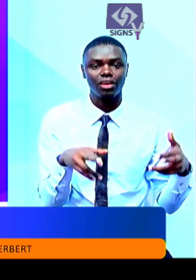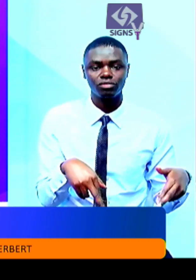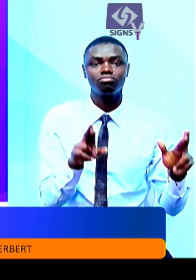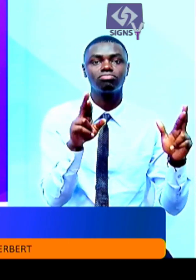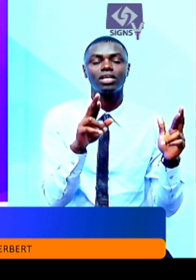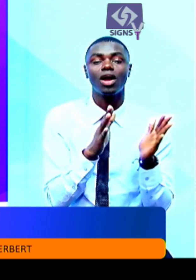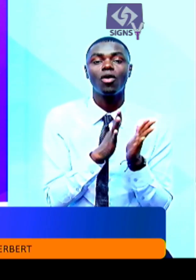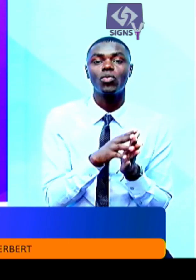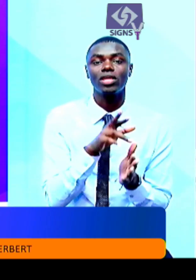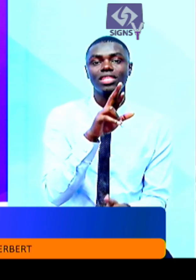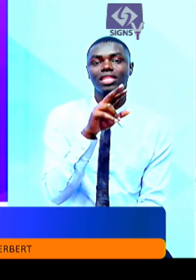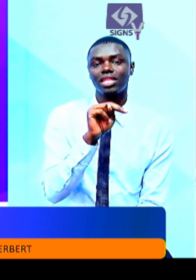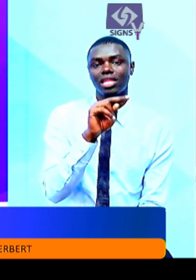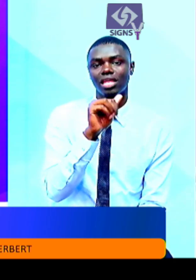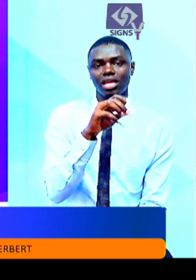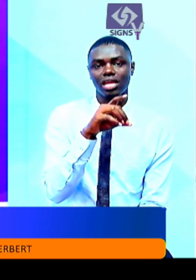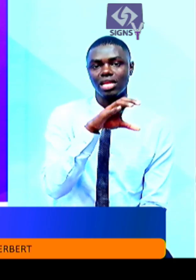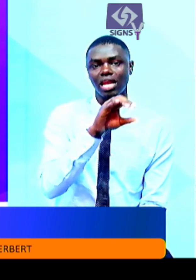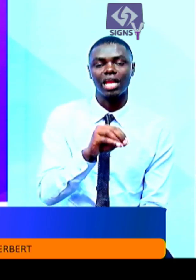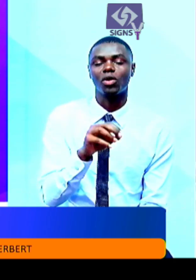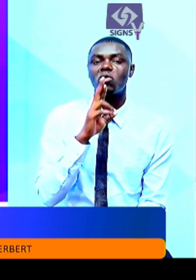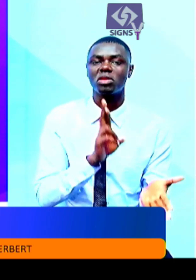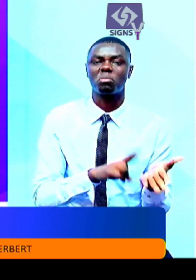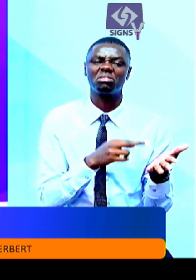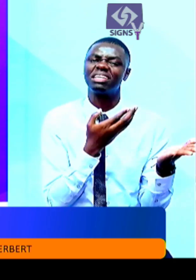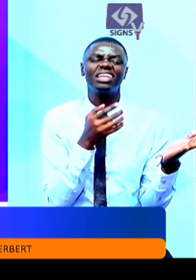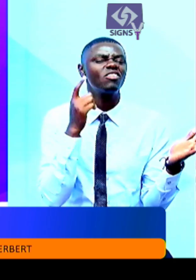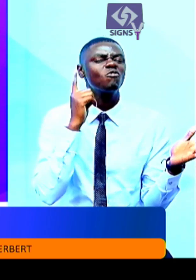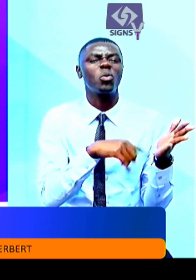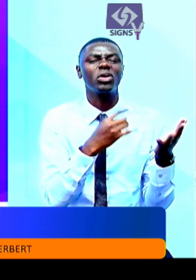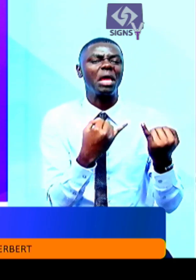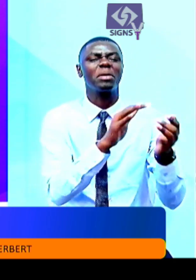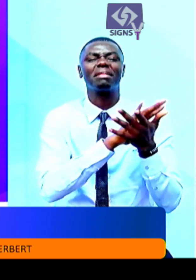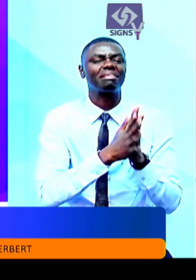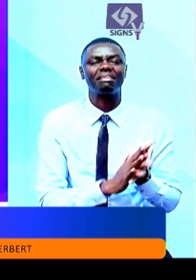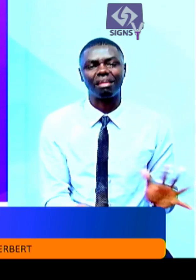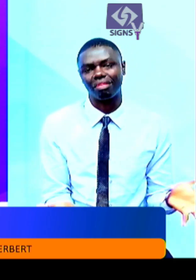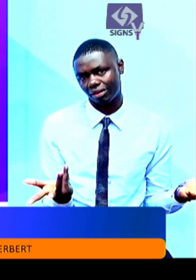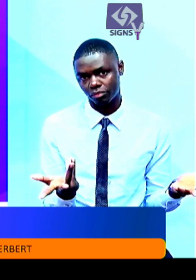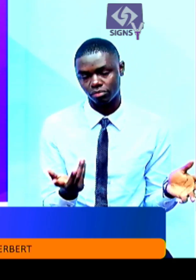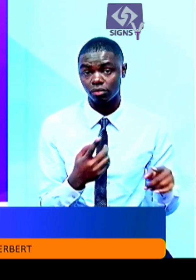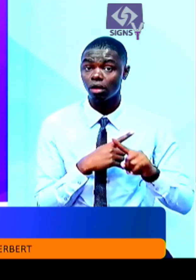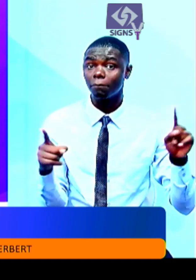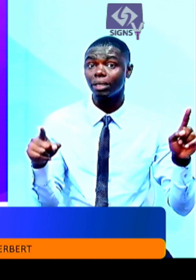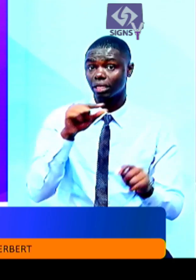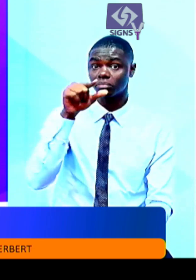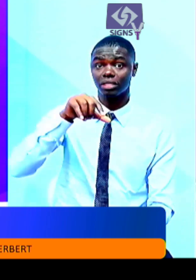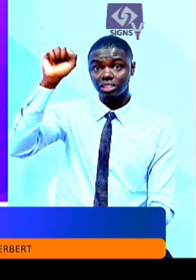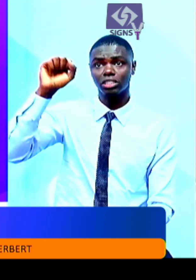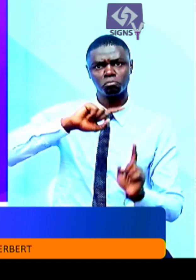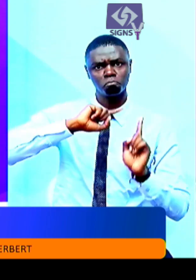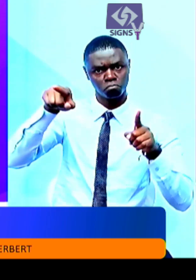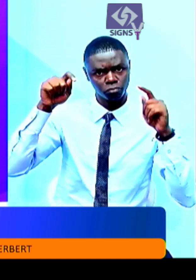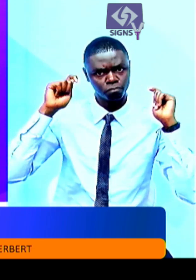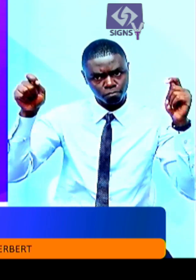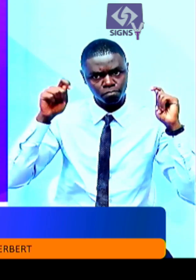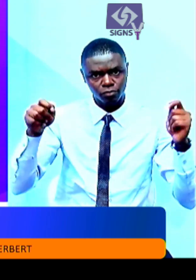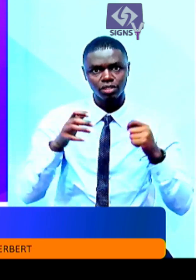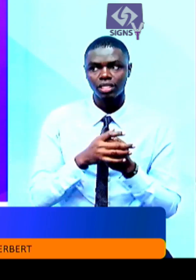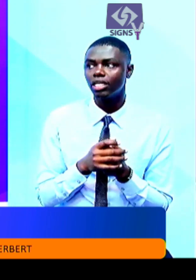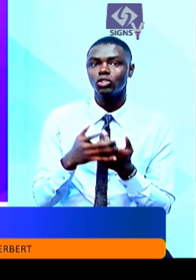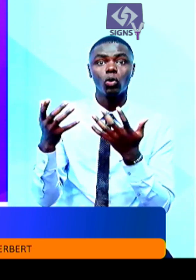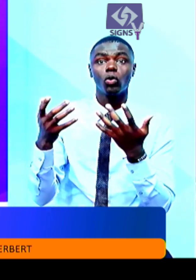only. Yeah. What is NADCO report? Nothing. It's not been implemented even. But when the Gen Z went to the street, they brought the